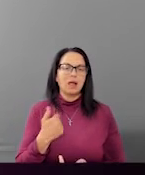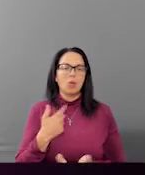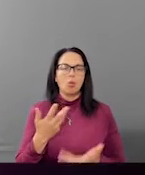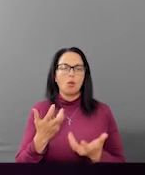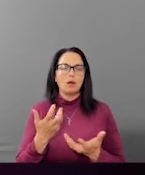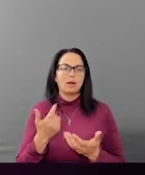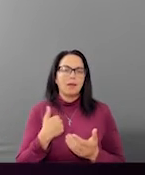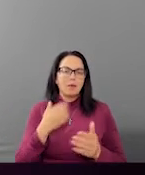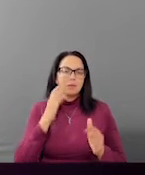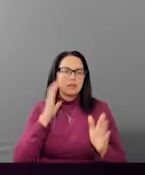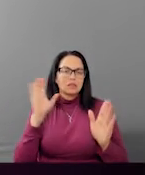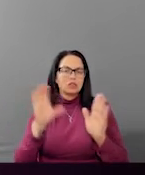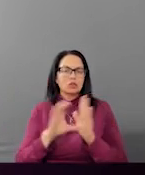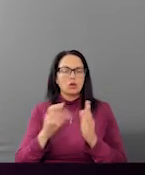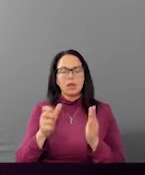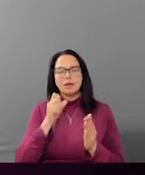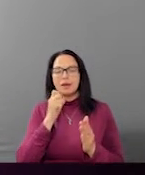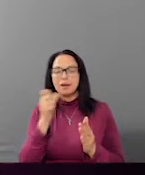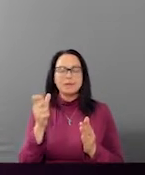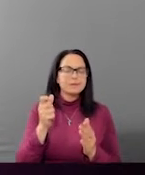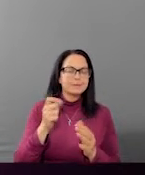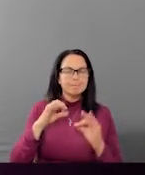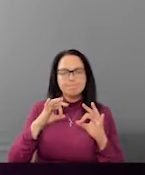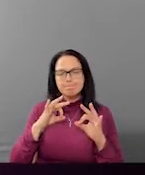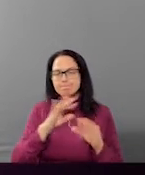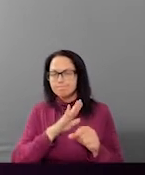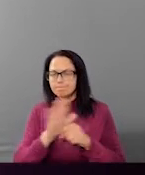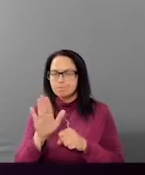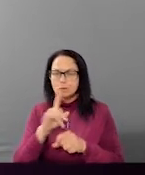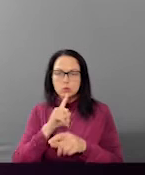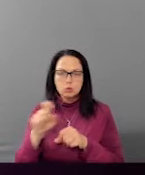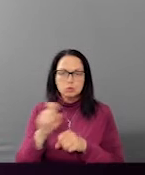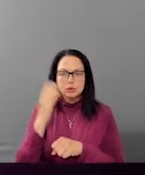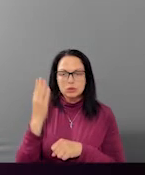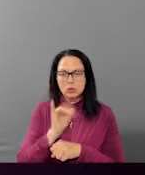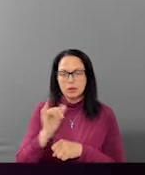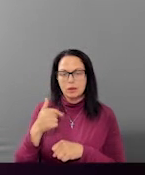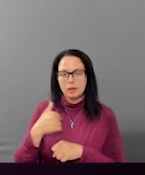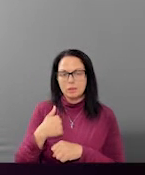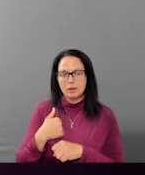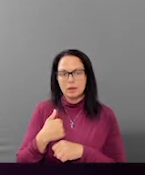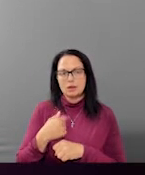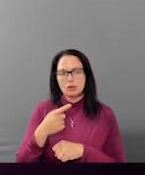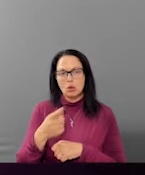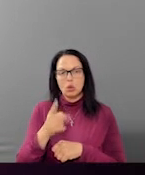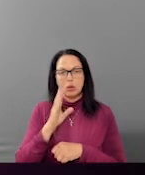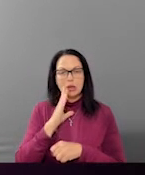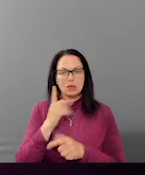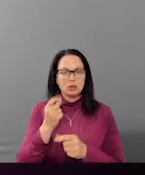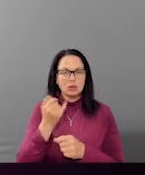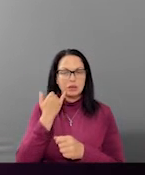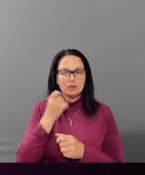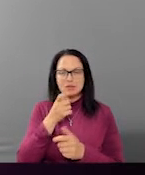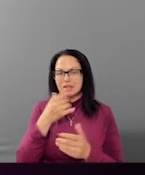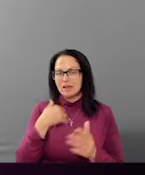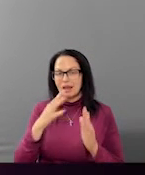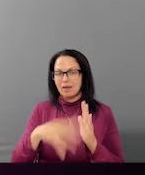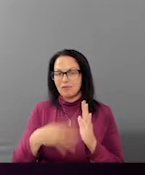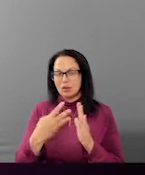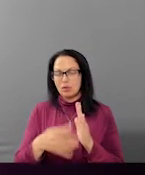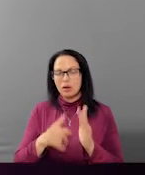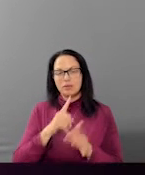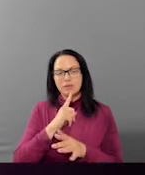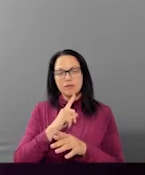so when people see me, they can like maybe make out that it's me. So what you would do if you didn't have the graph,